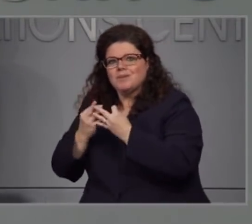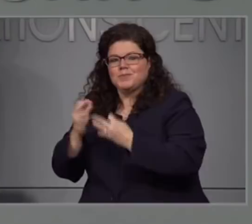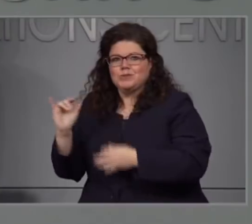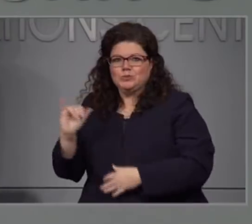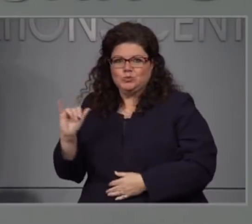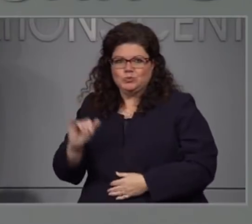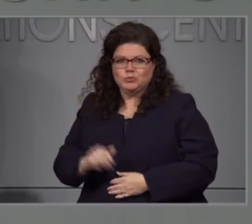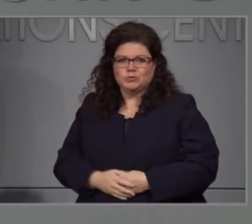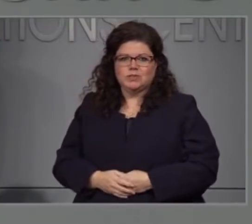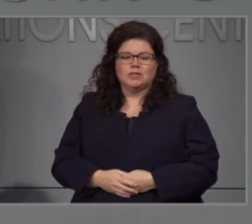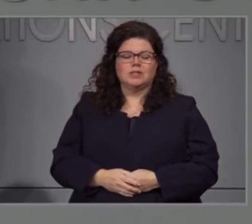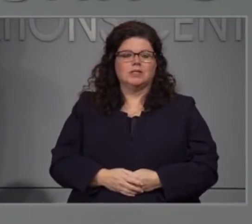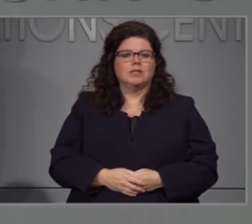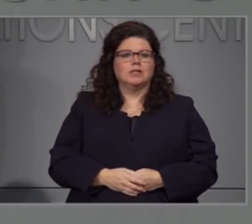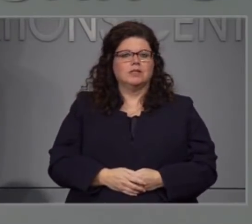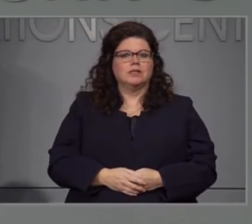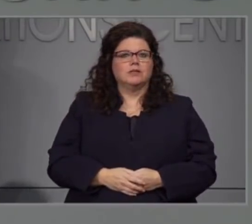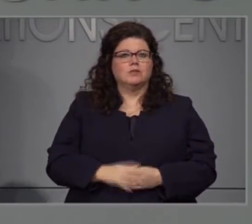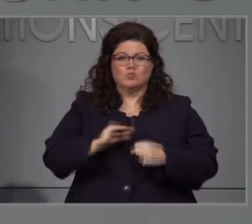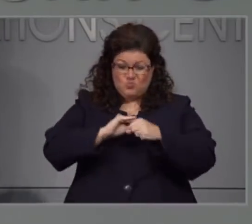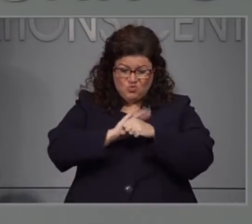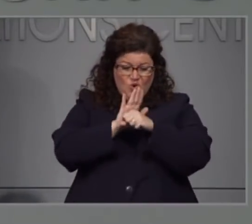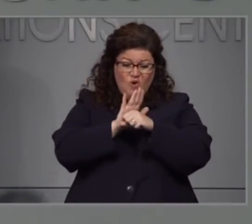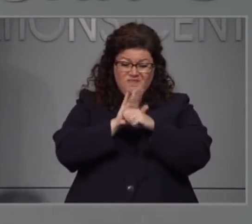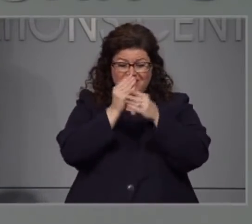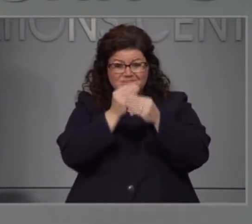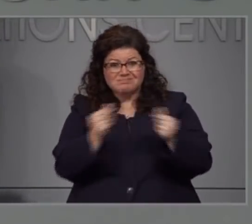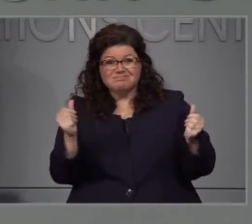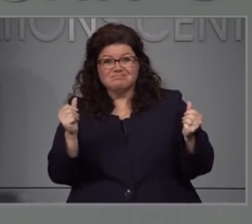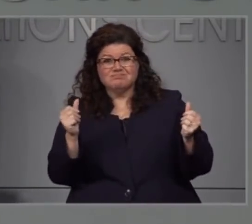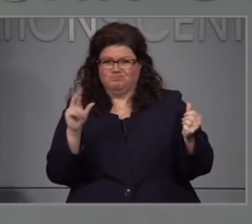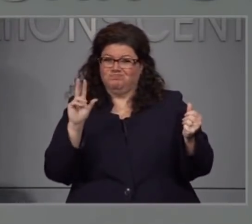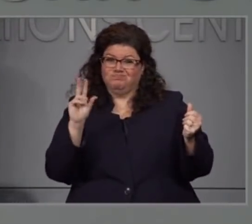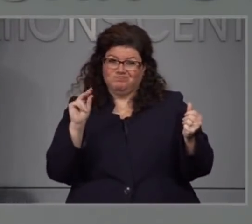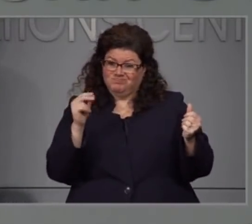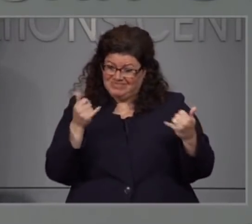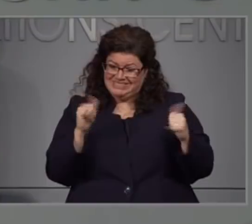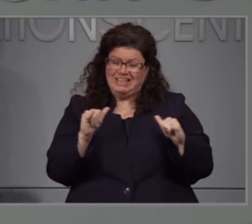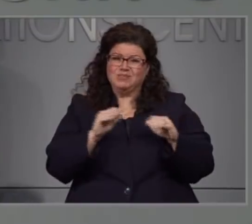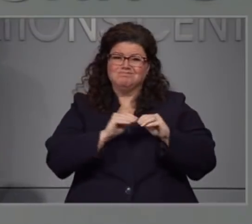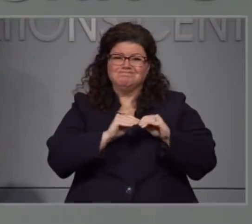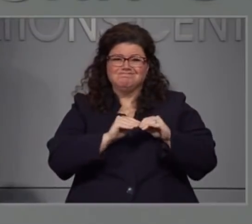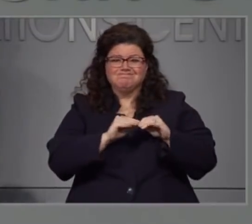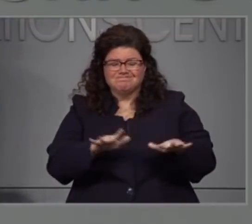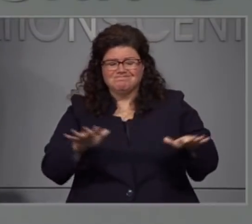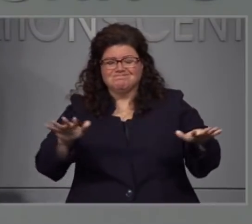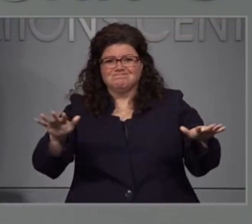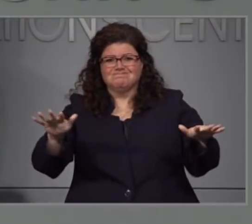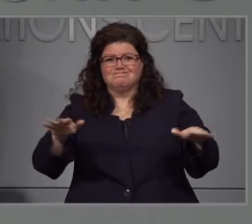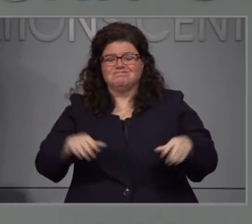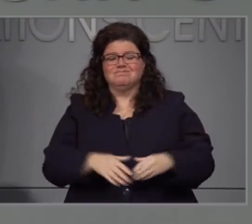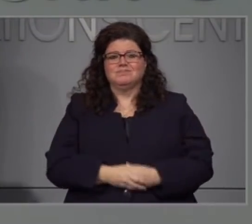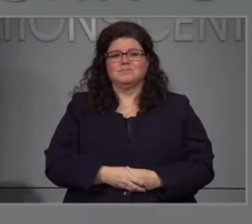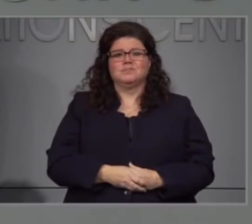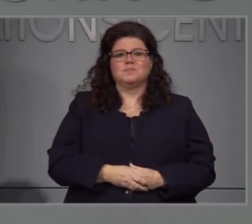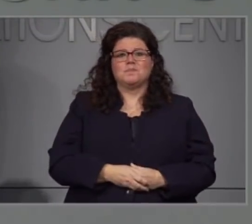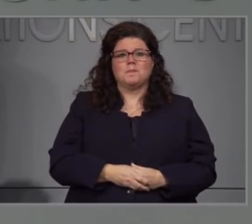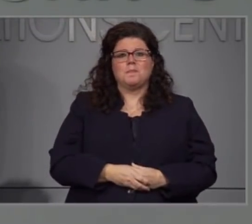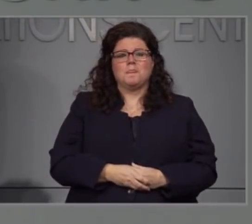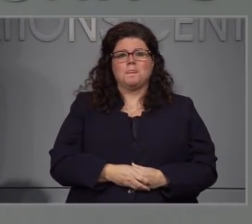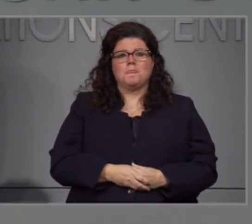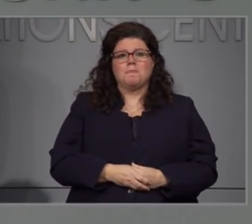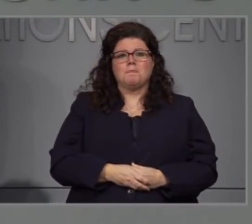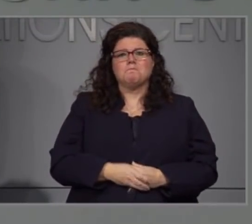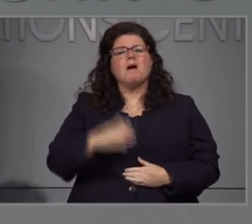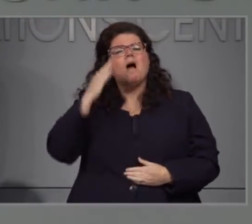The COVID-19 virus is still here and very active. As many North Carolinians have